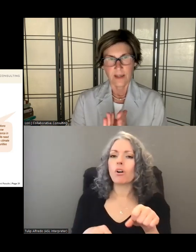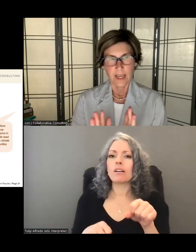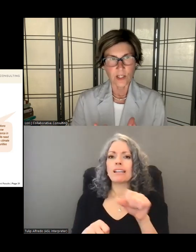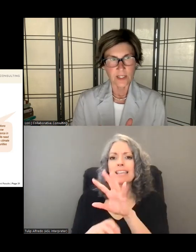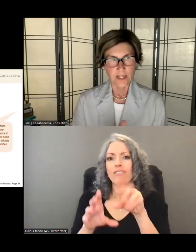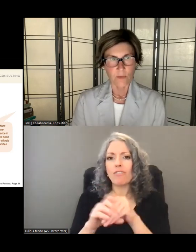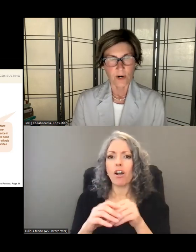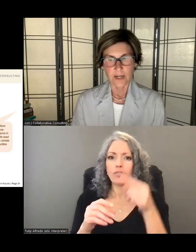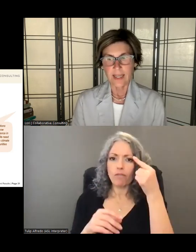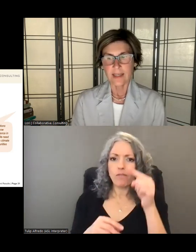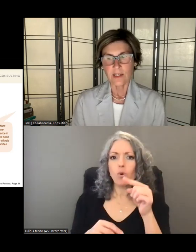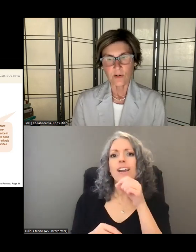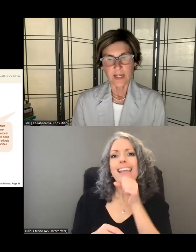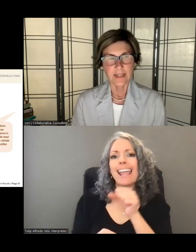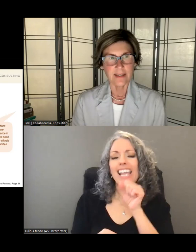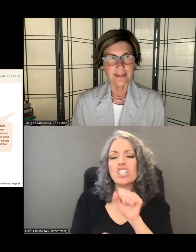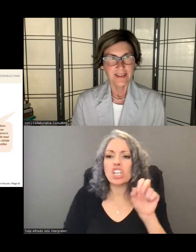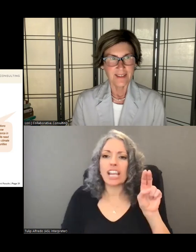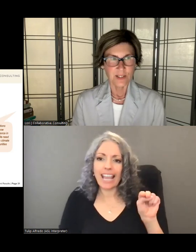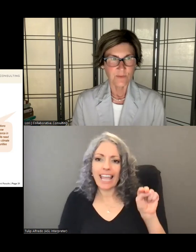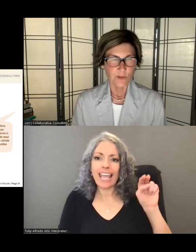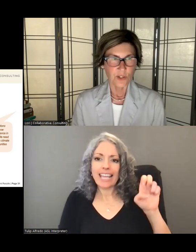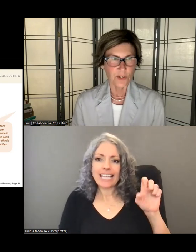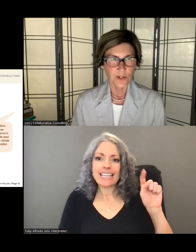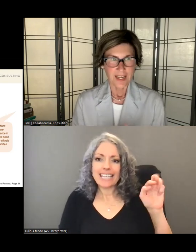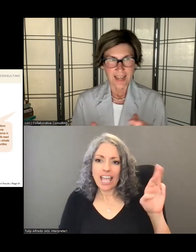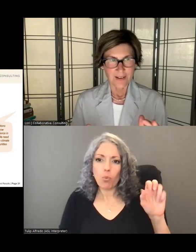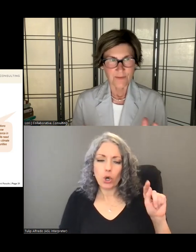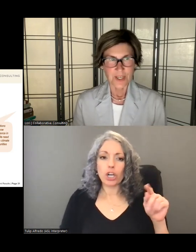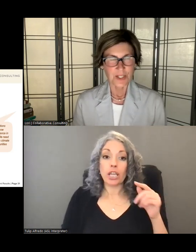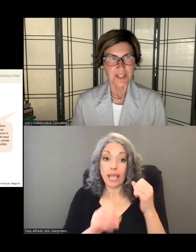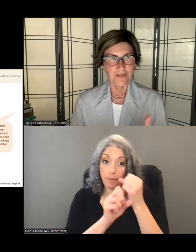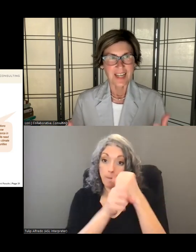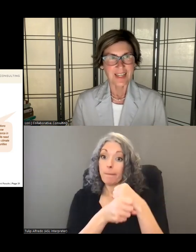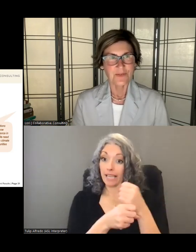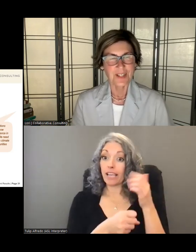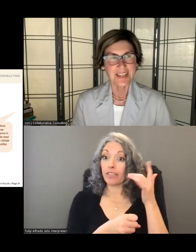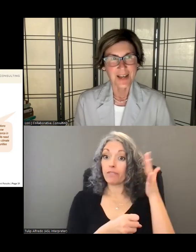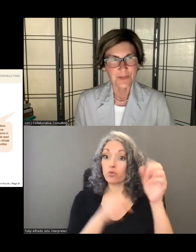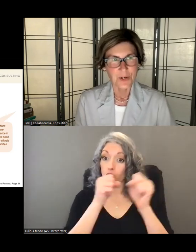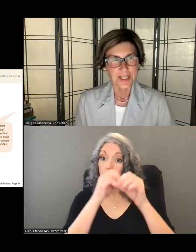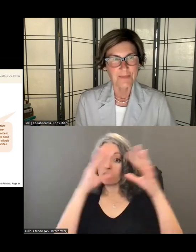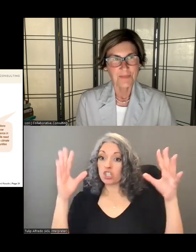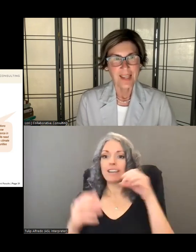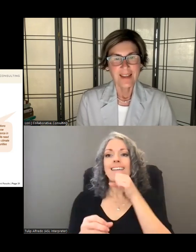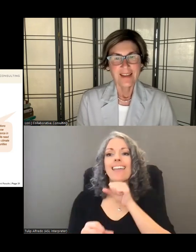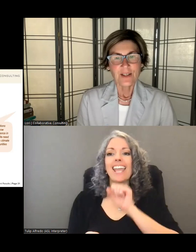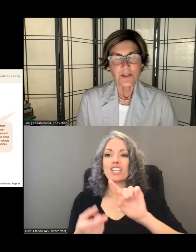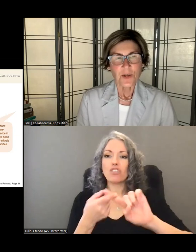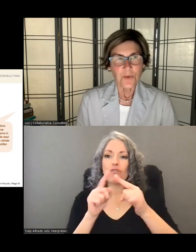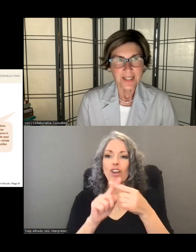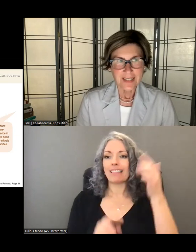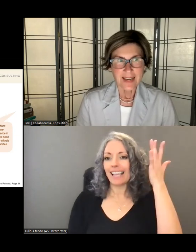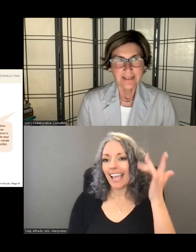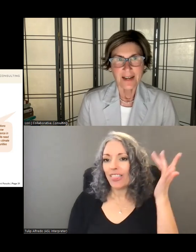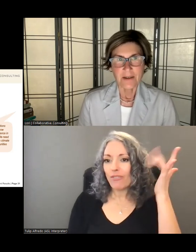California Aging Network in creating this future vision of an age-friendly California.